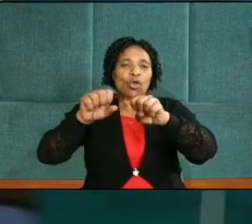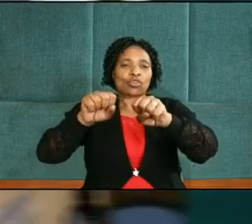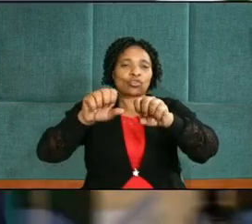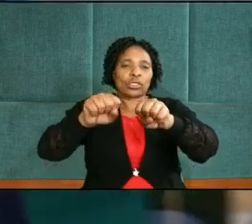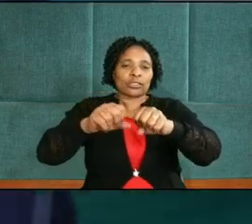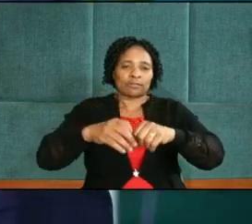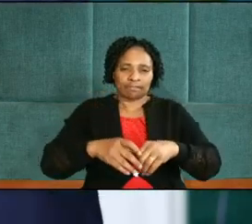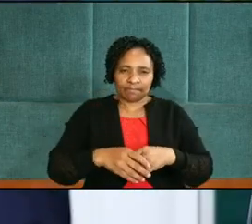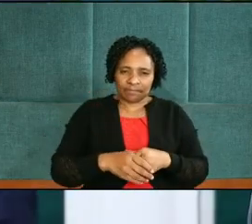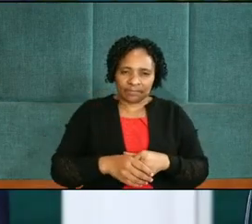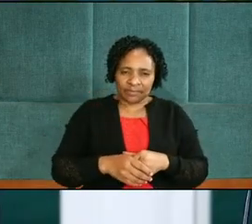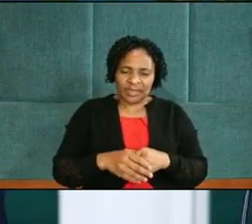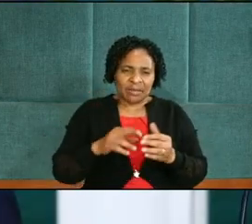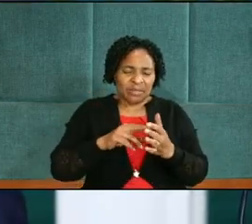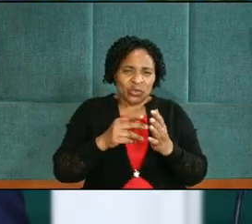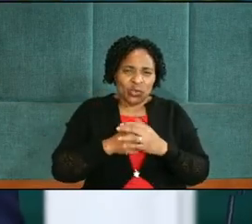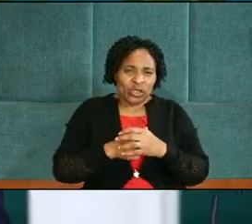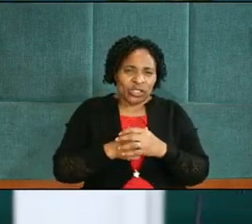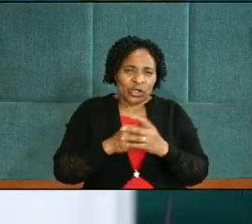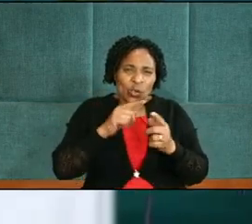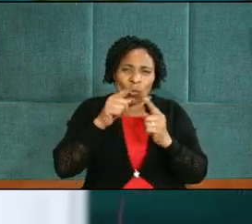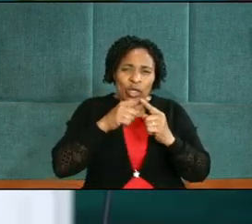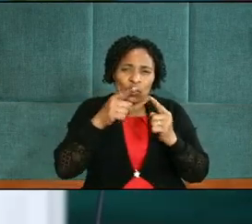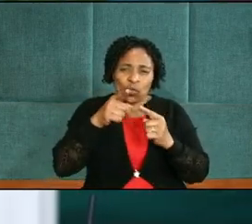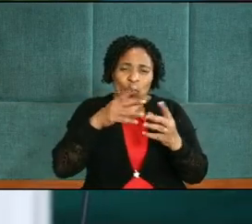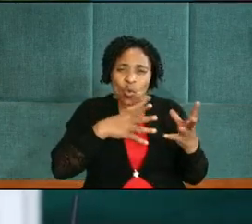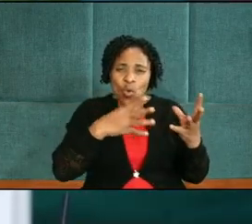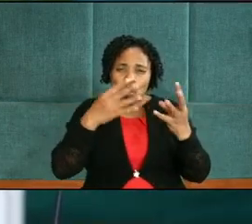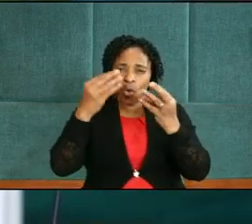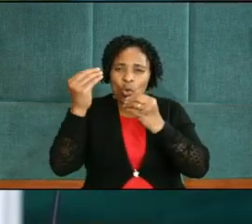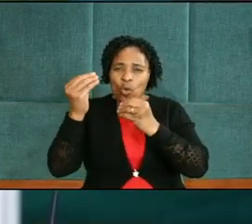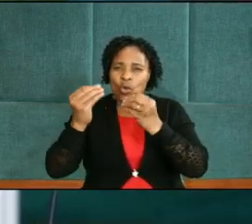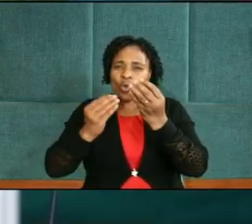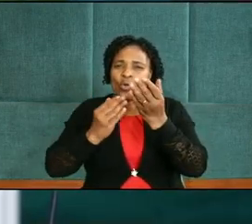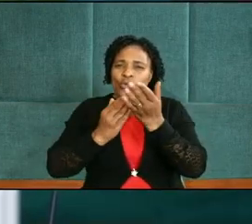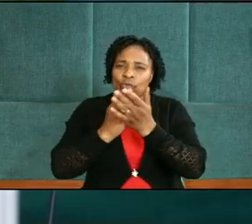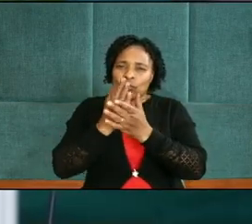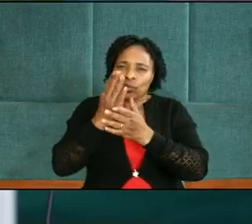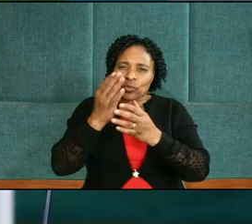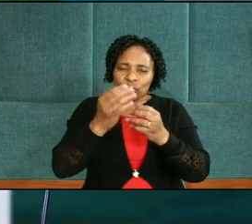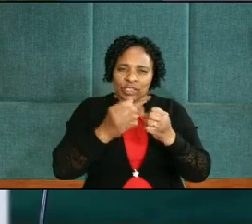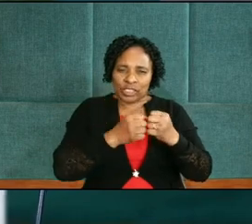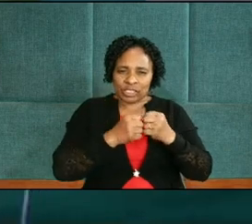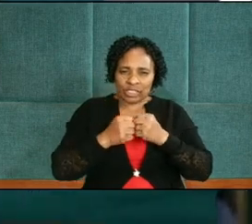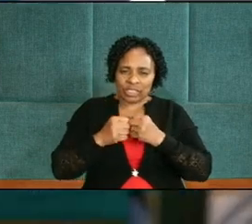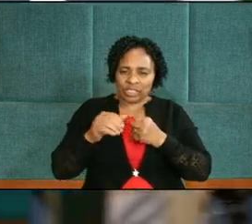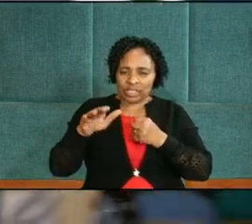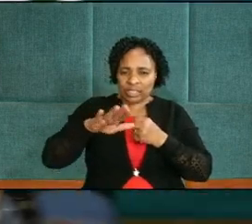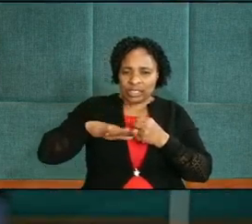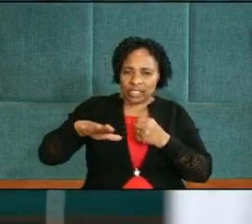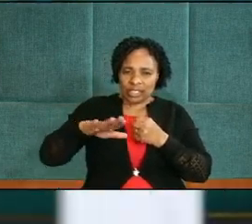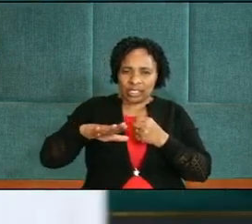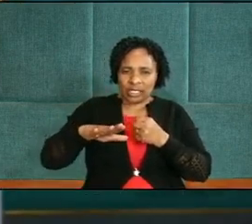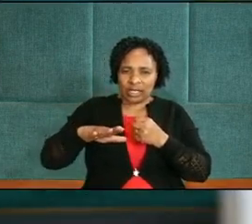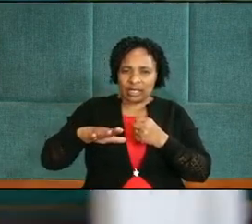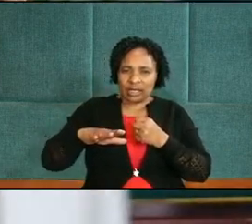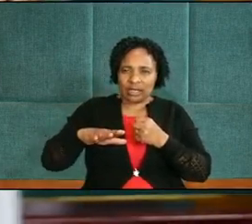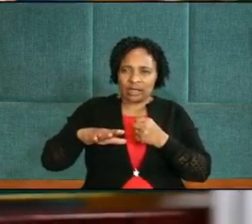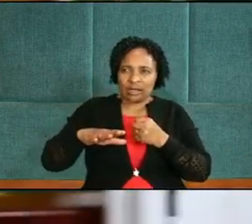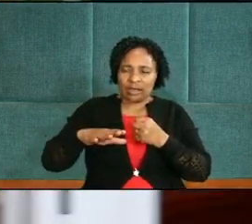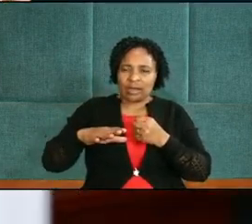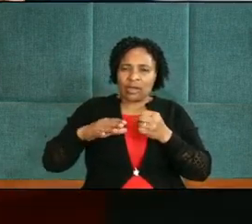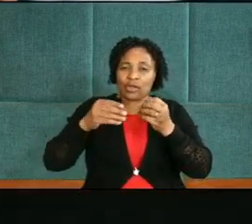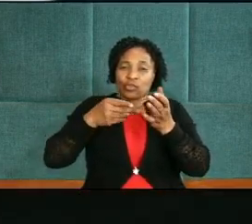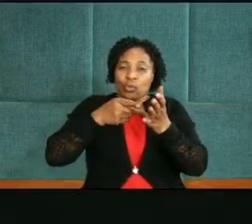It means, when you go to the furniture store to buy a